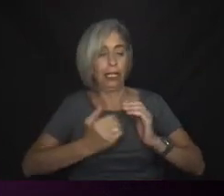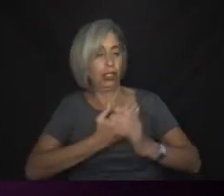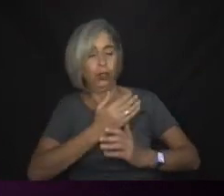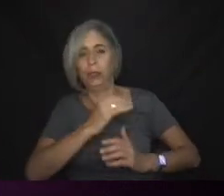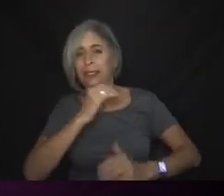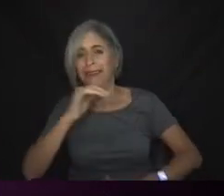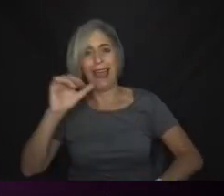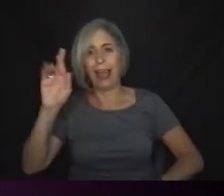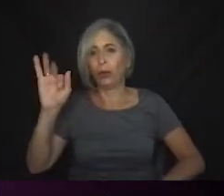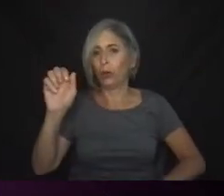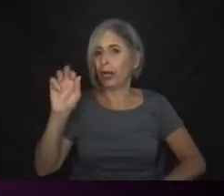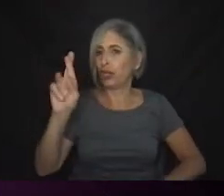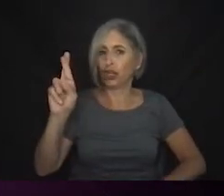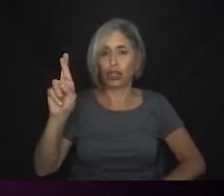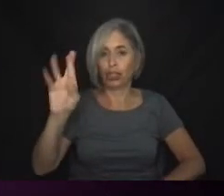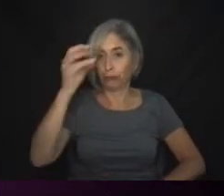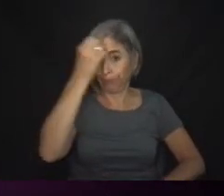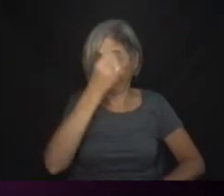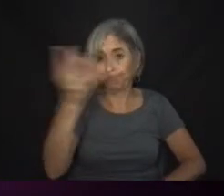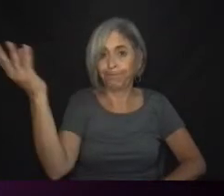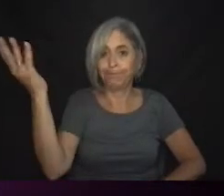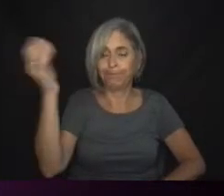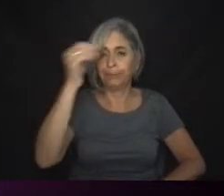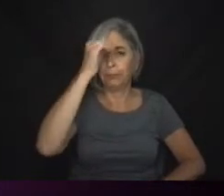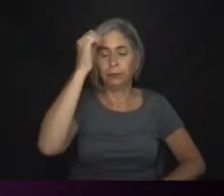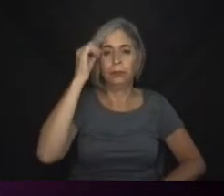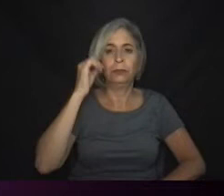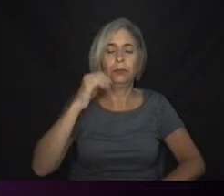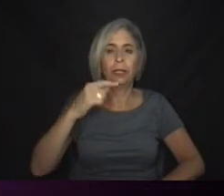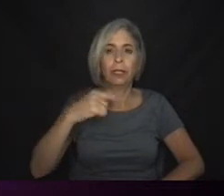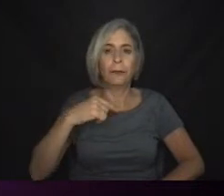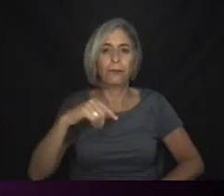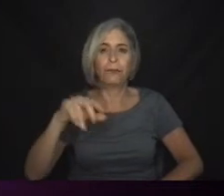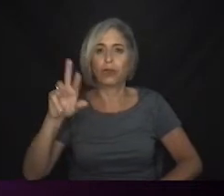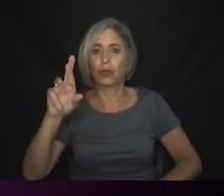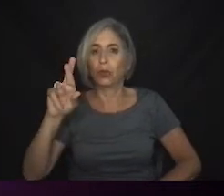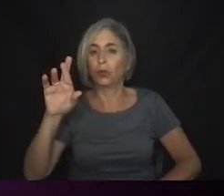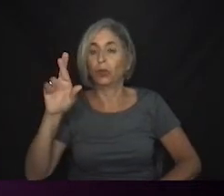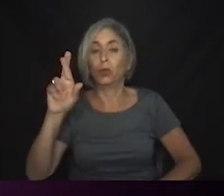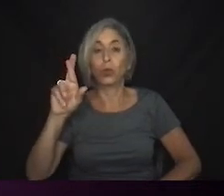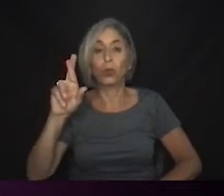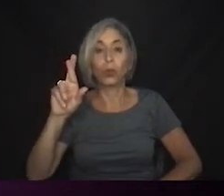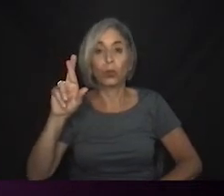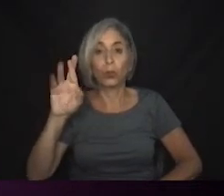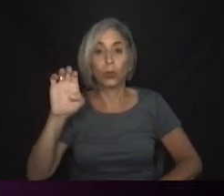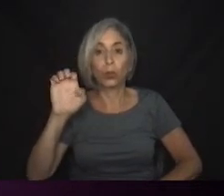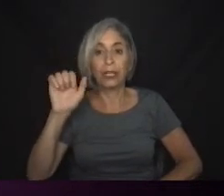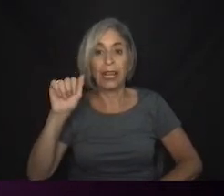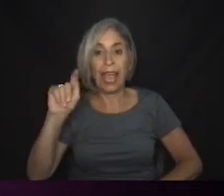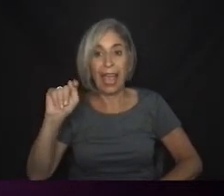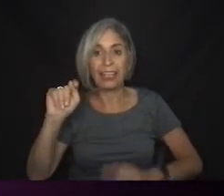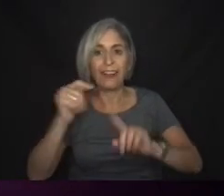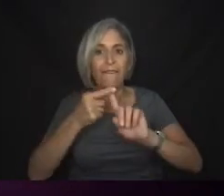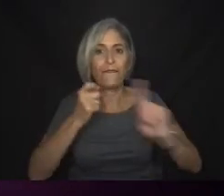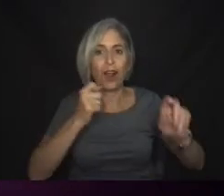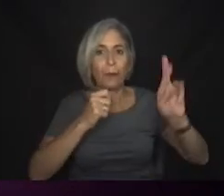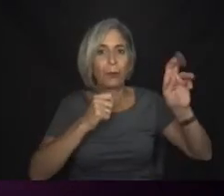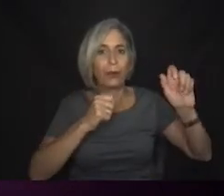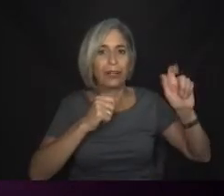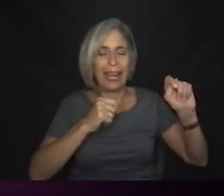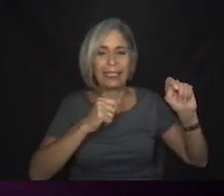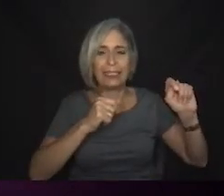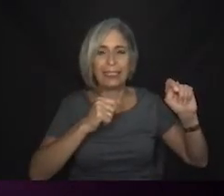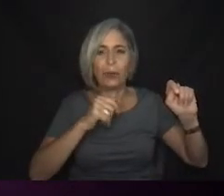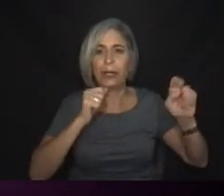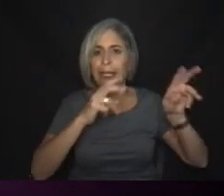render, just FYI. And then we'll import React from React, just so that this thing stops yelling at us. All right, now let's render this thing. So we need a